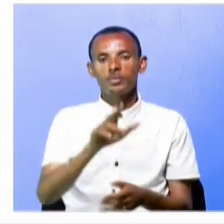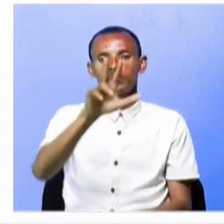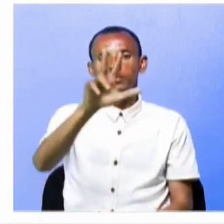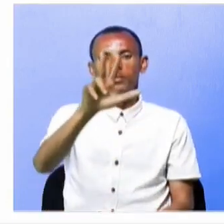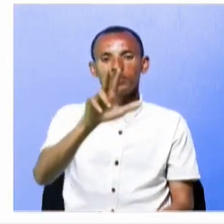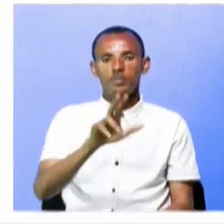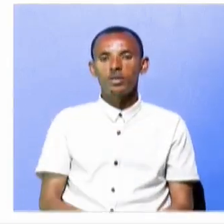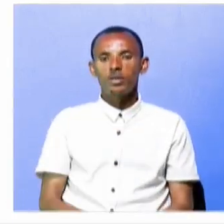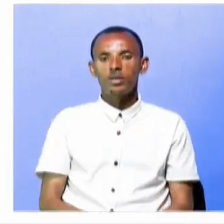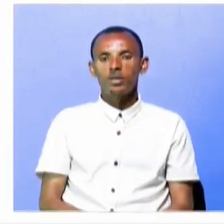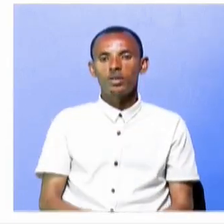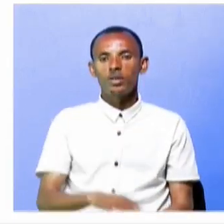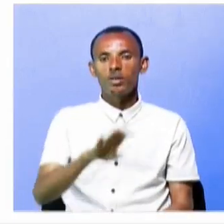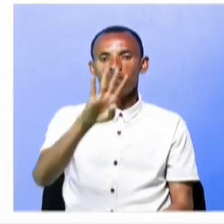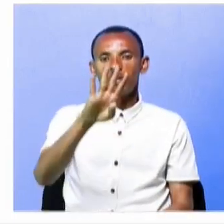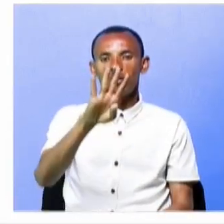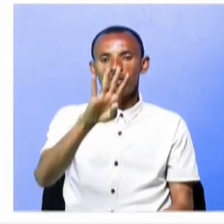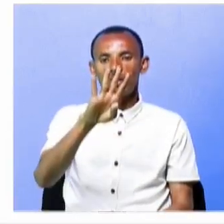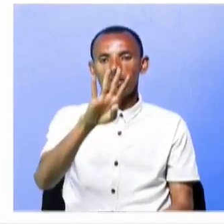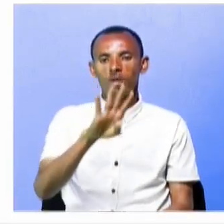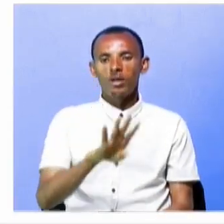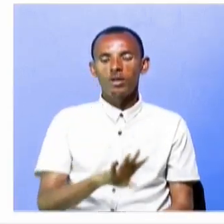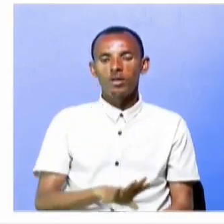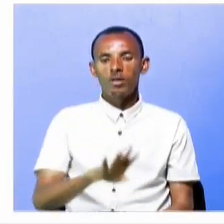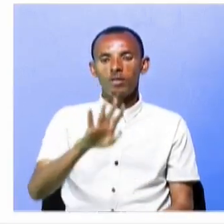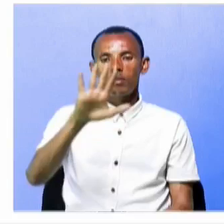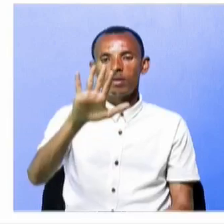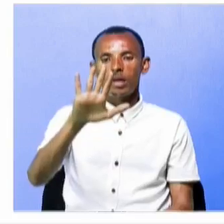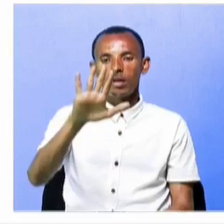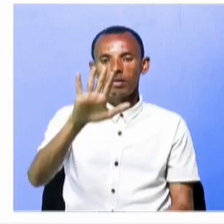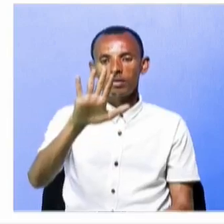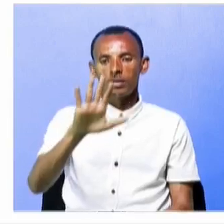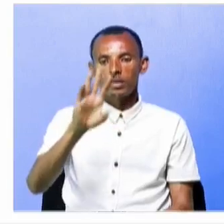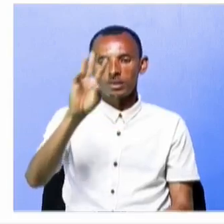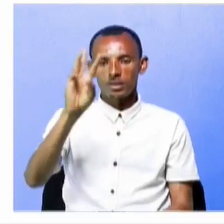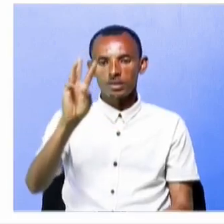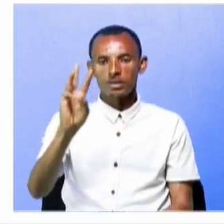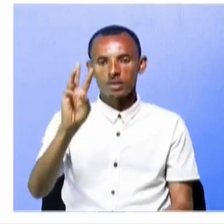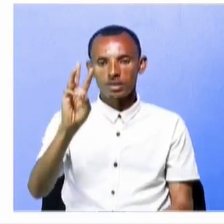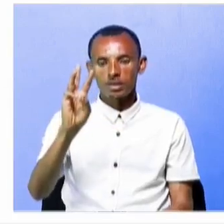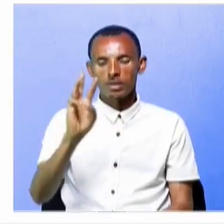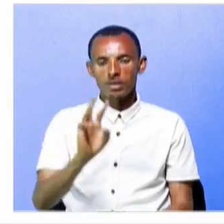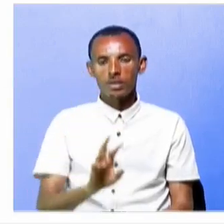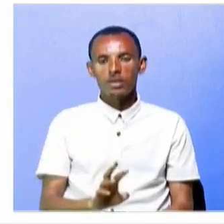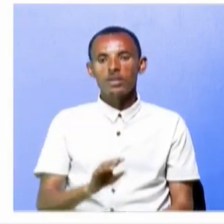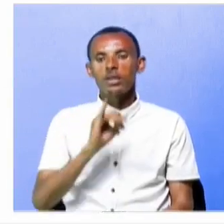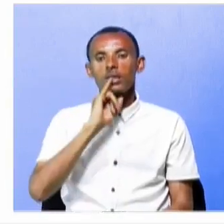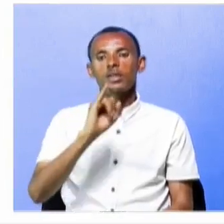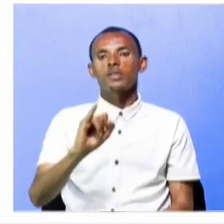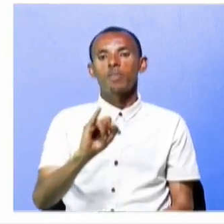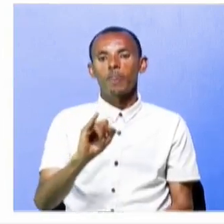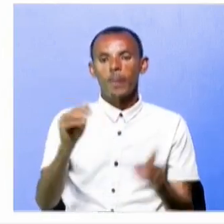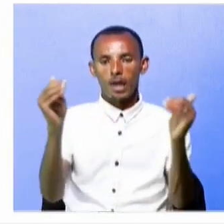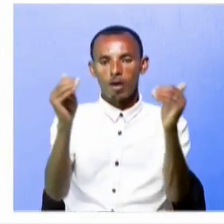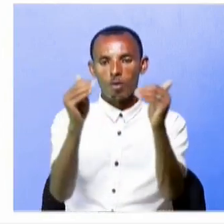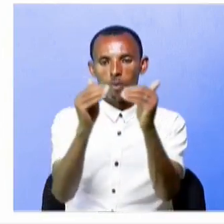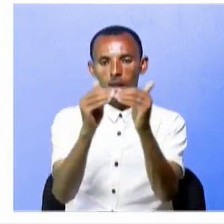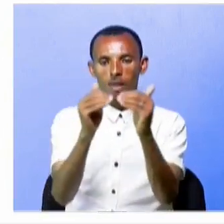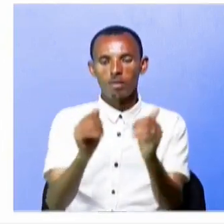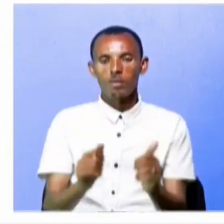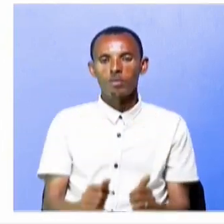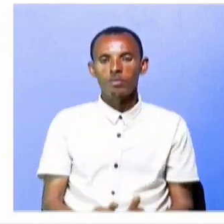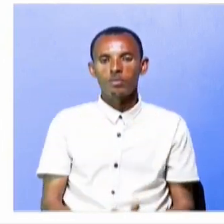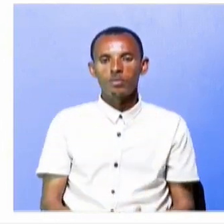3, 4, 5, 6 is equivalent